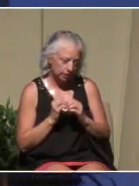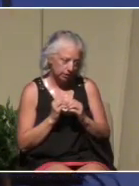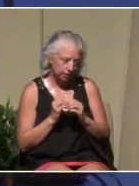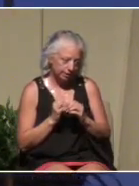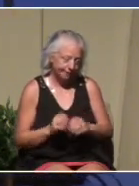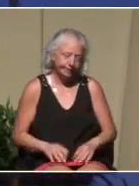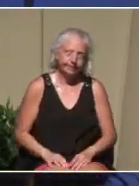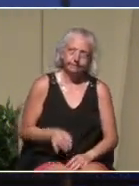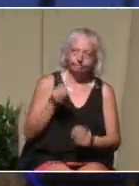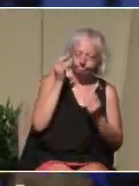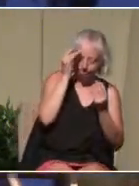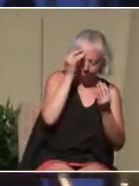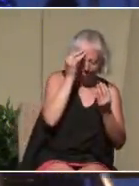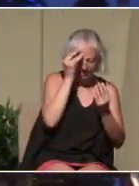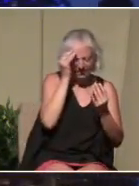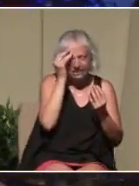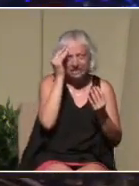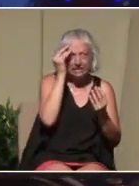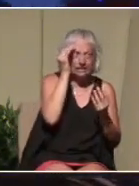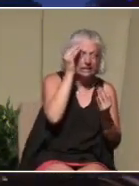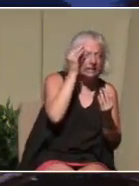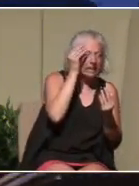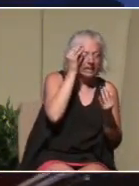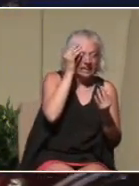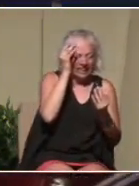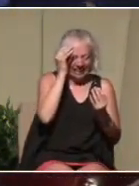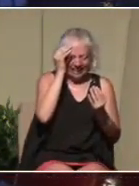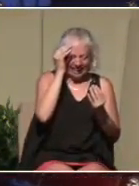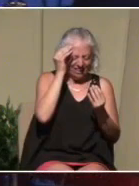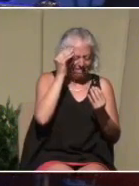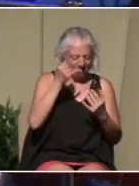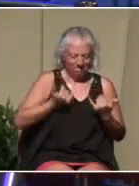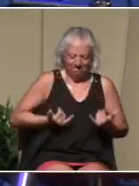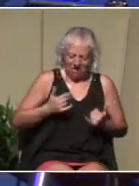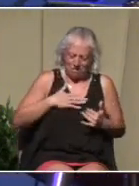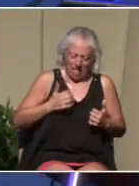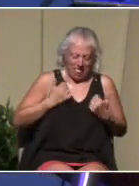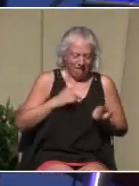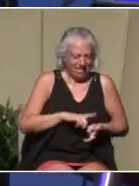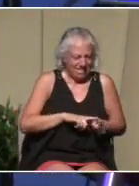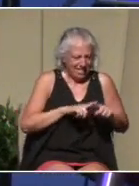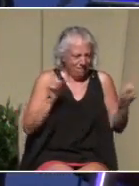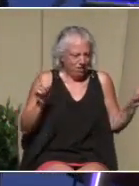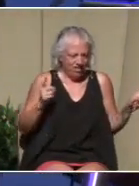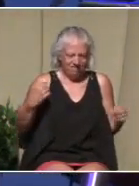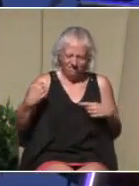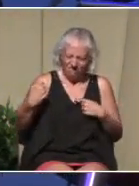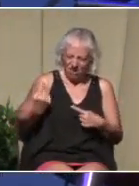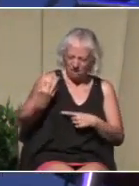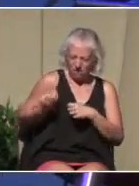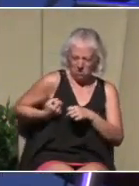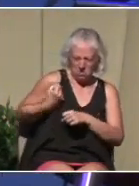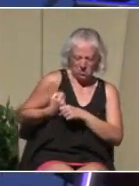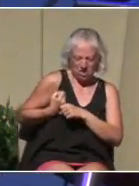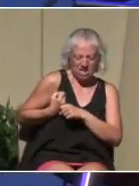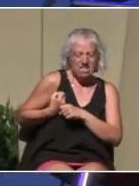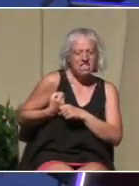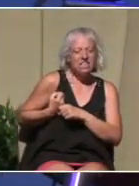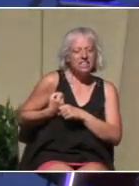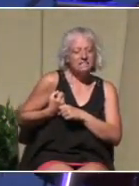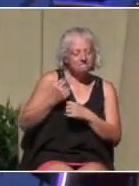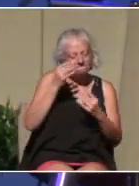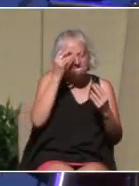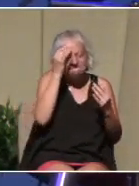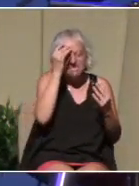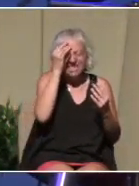And he thinks about it, and he thinks deeply about it, and then he realizes, "I'm in a different place now, 4 years further along." And he thinks